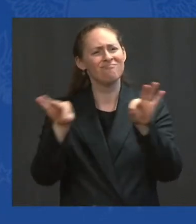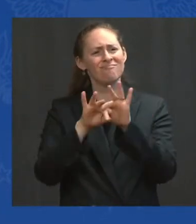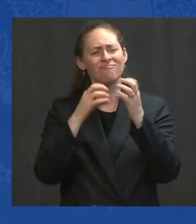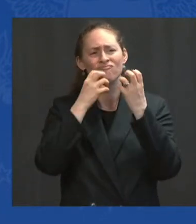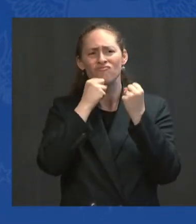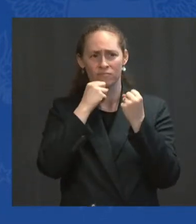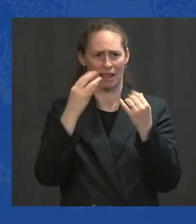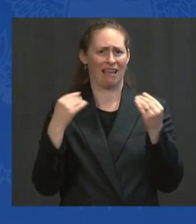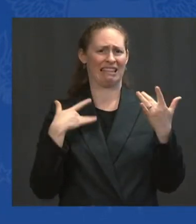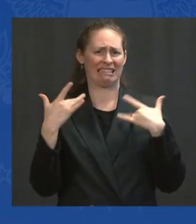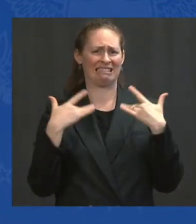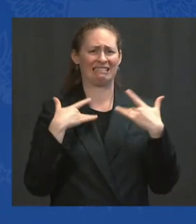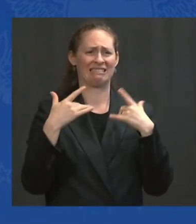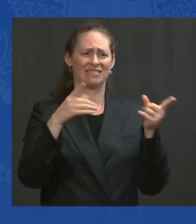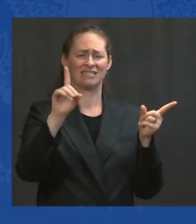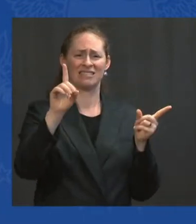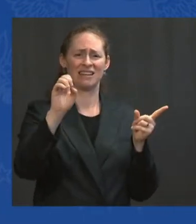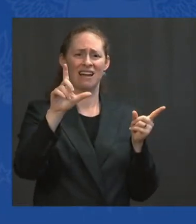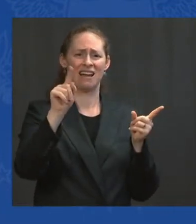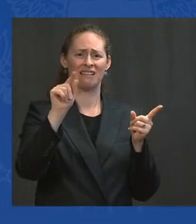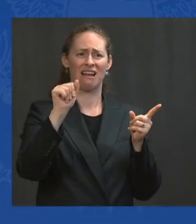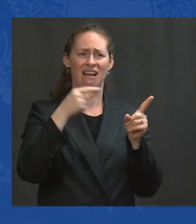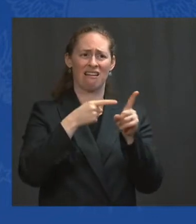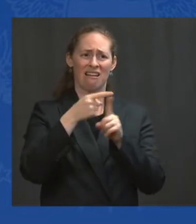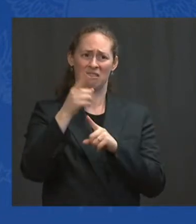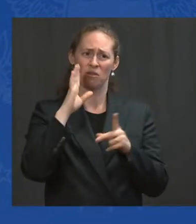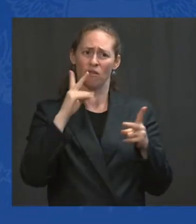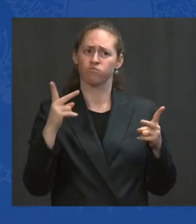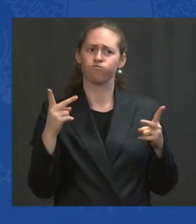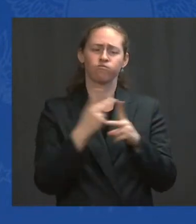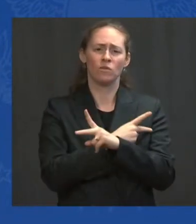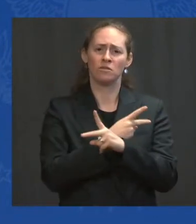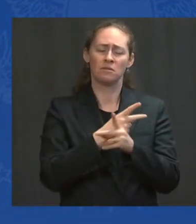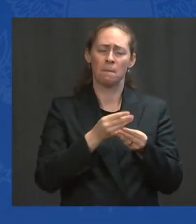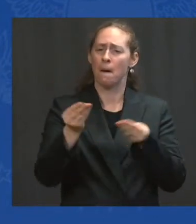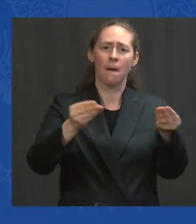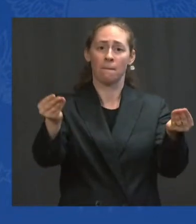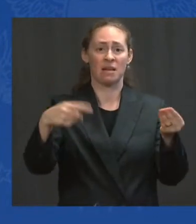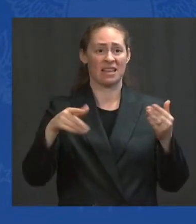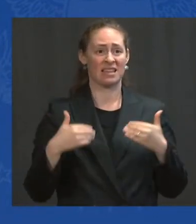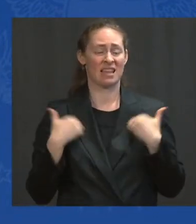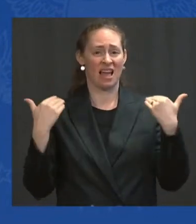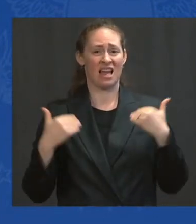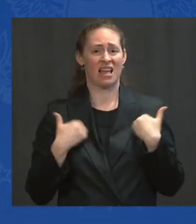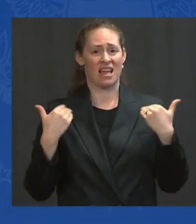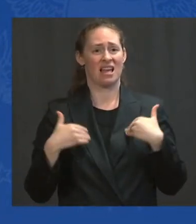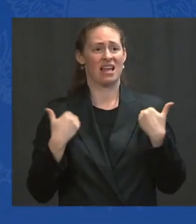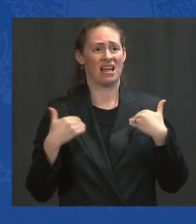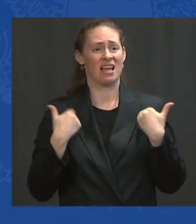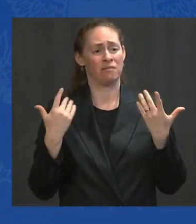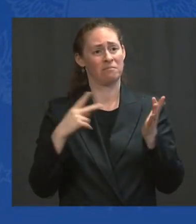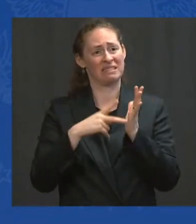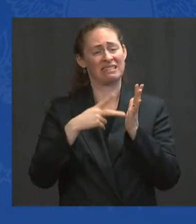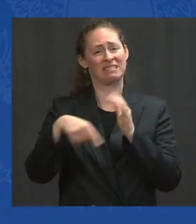poses a particular threat to our young people, only strengthens our resolve to reach everyone.